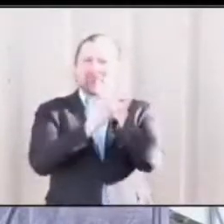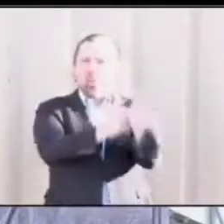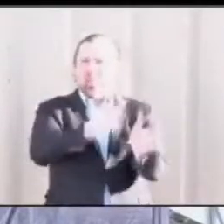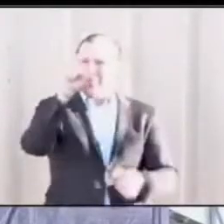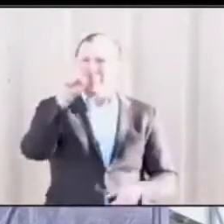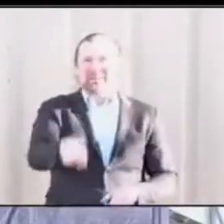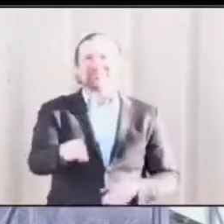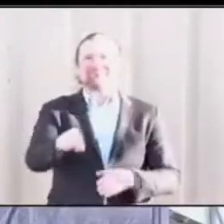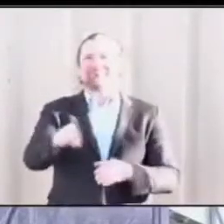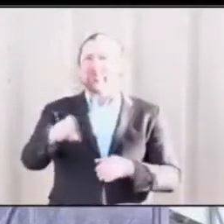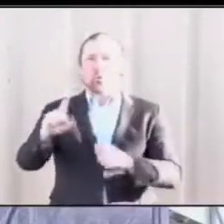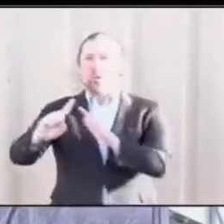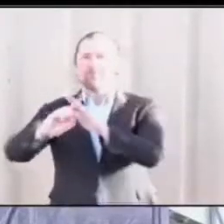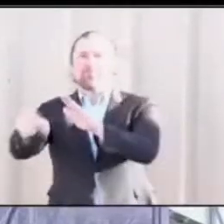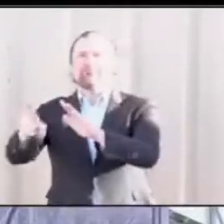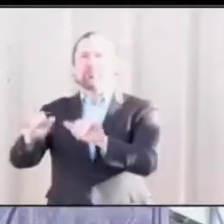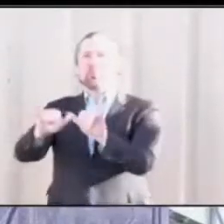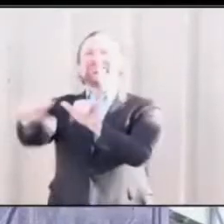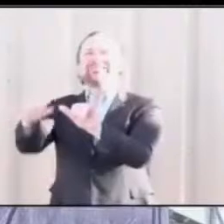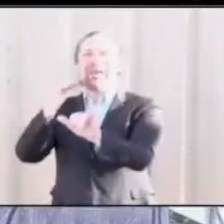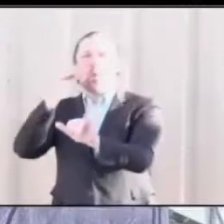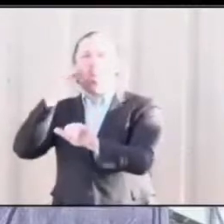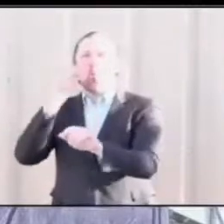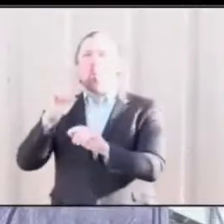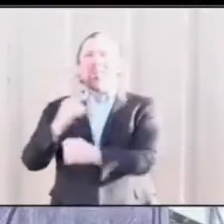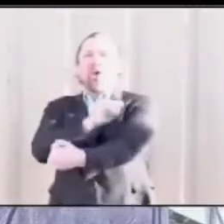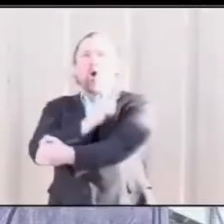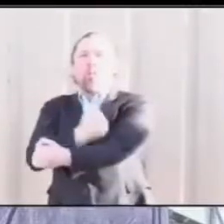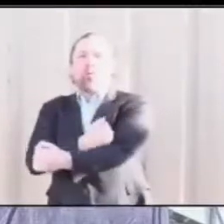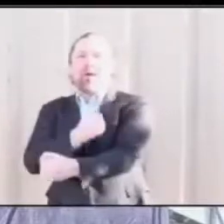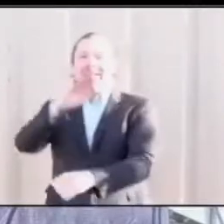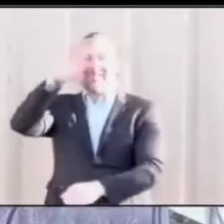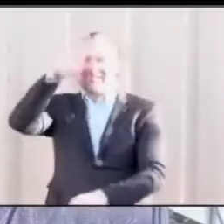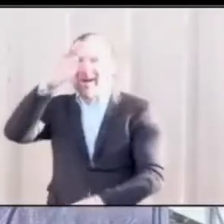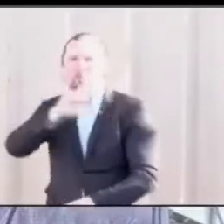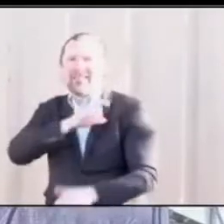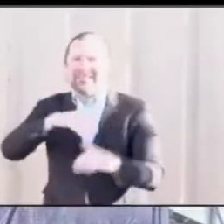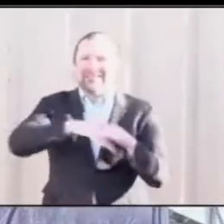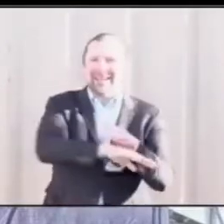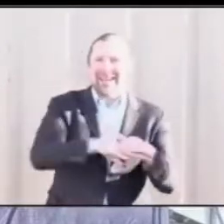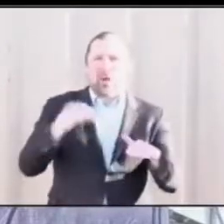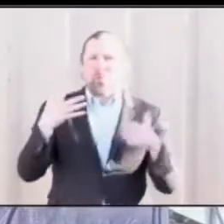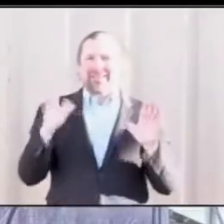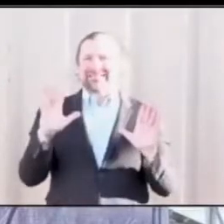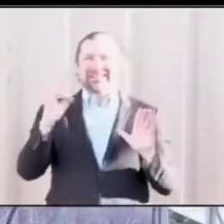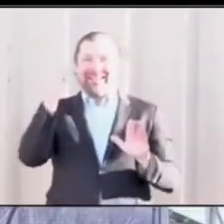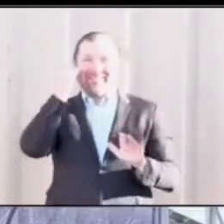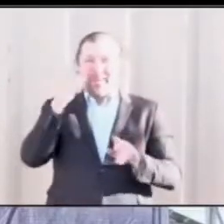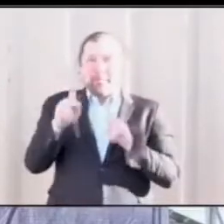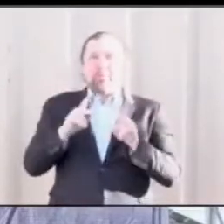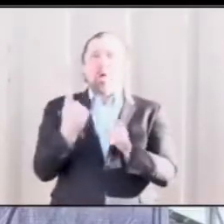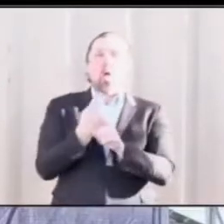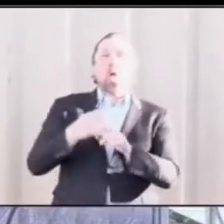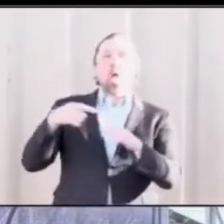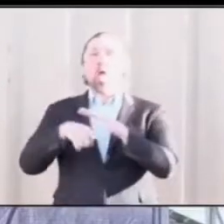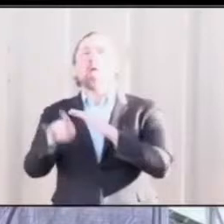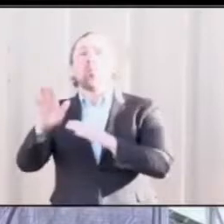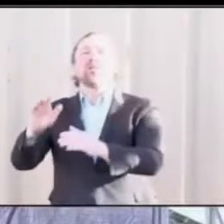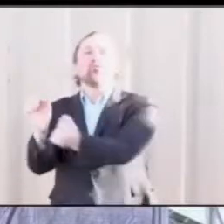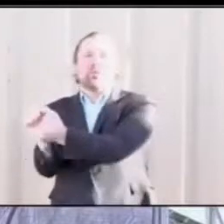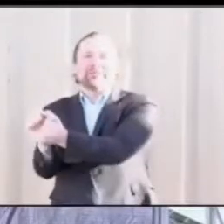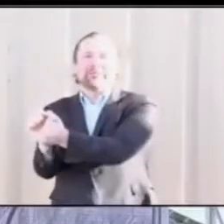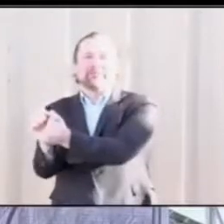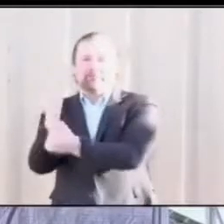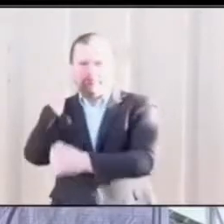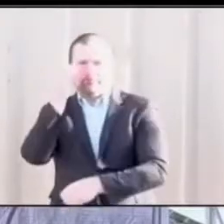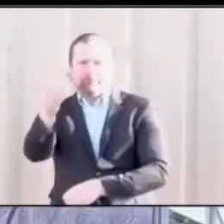areas unless you're authorized personnel. Any unauthorized personnel will be subject to arrest. In